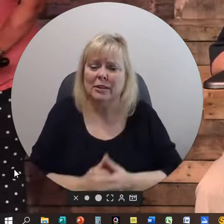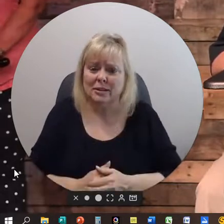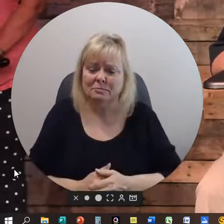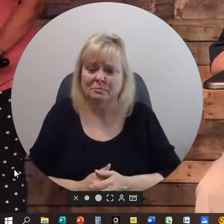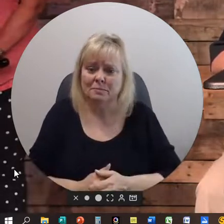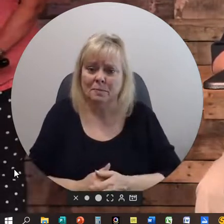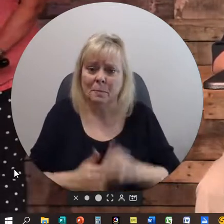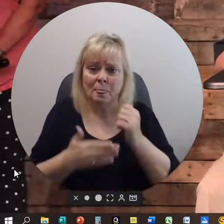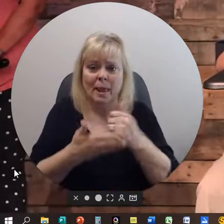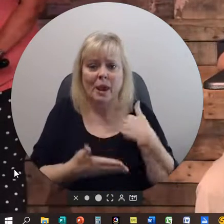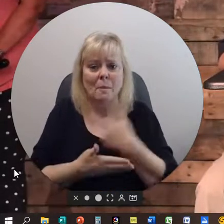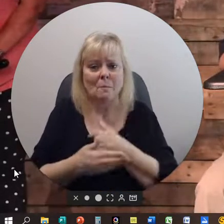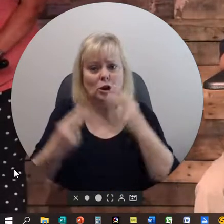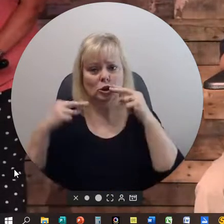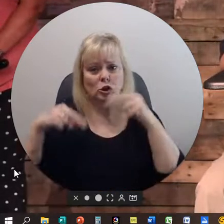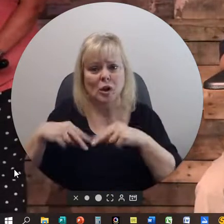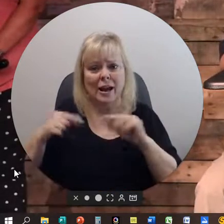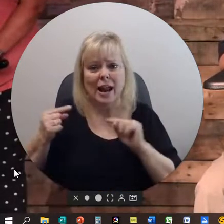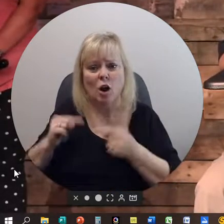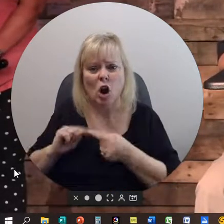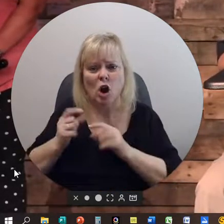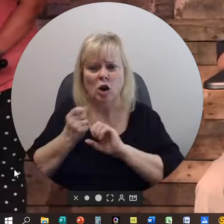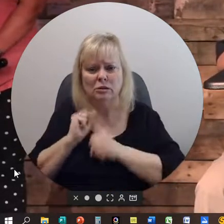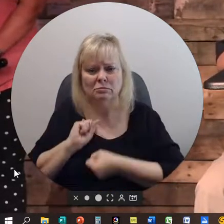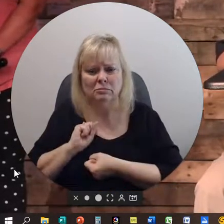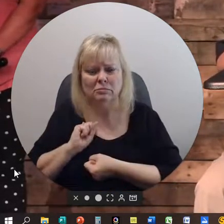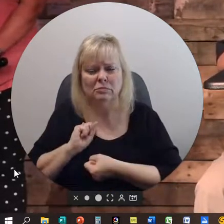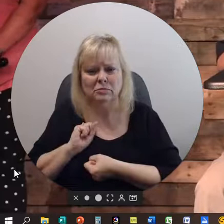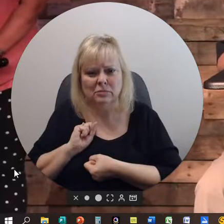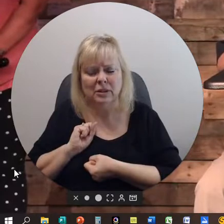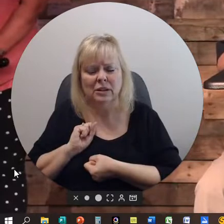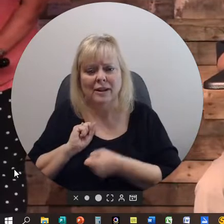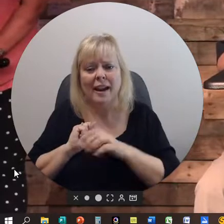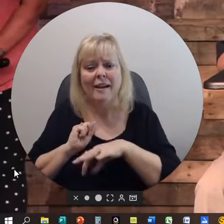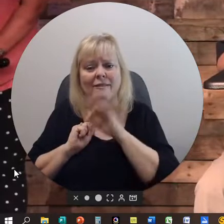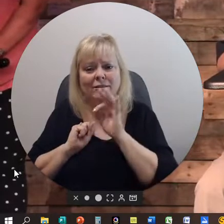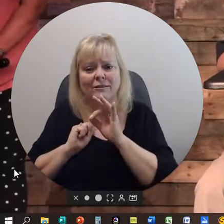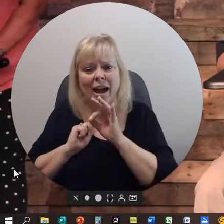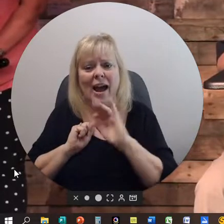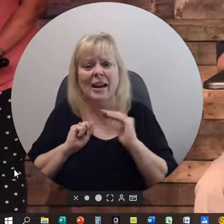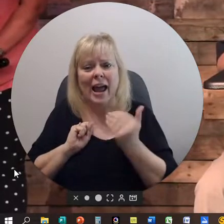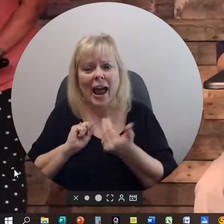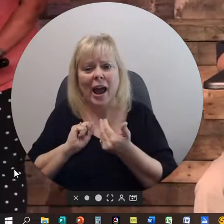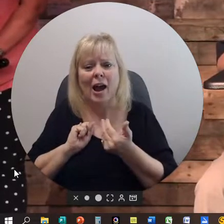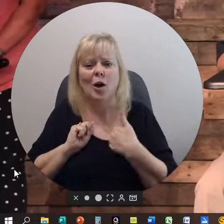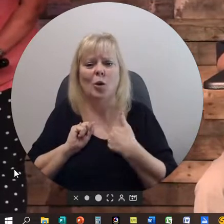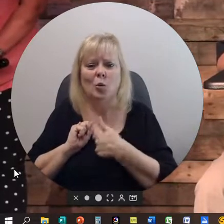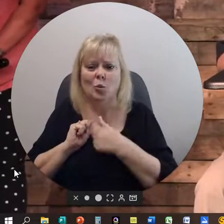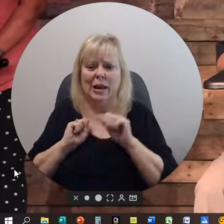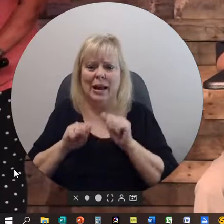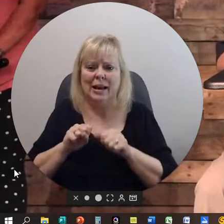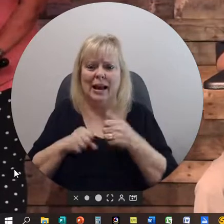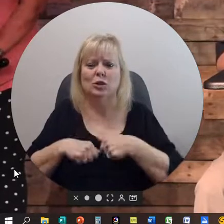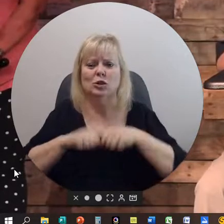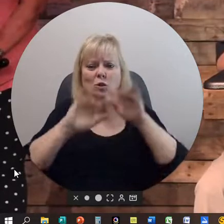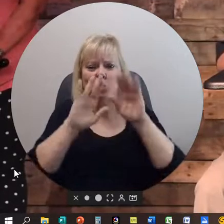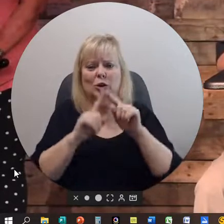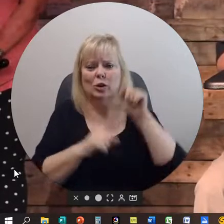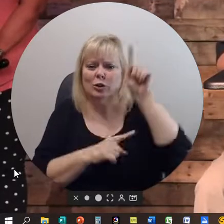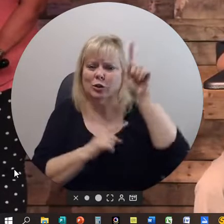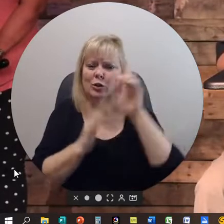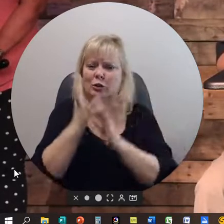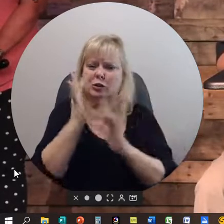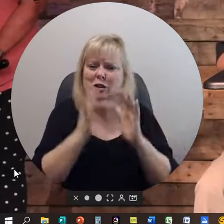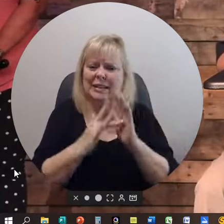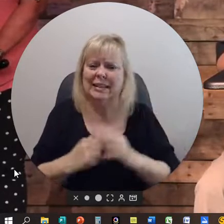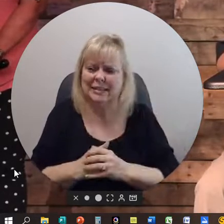hurts and woundedness, to find that which, when surrendered and subject to your transformative